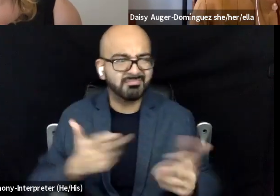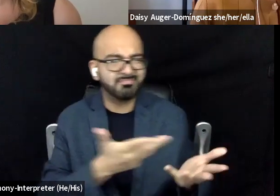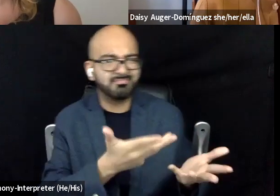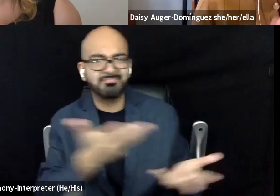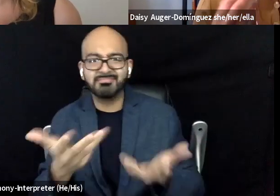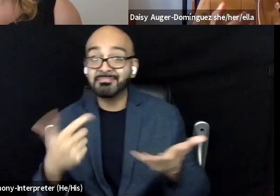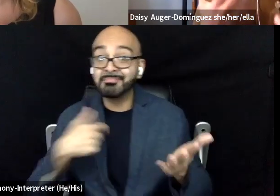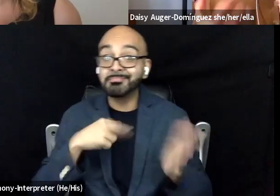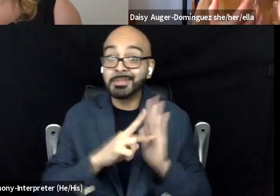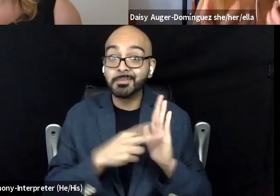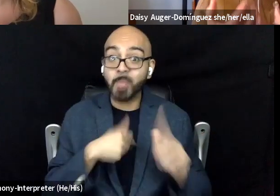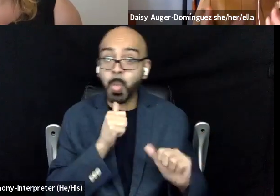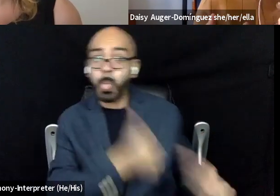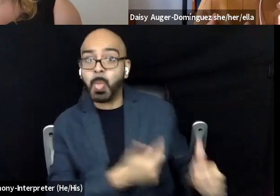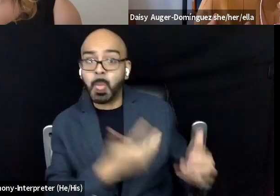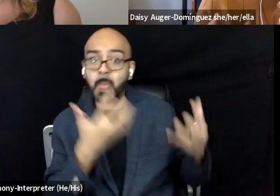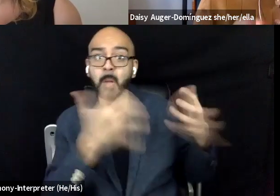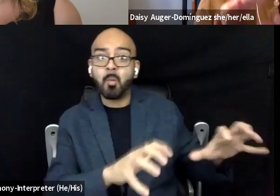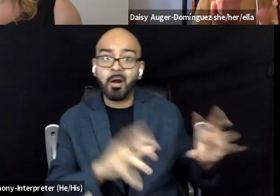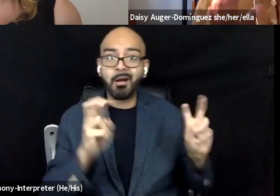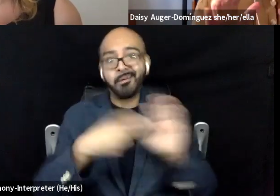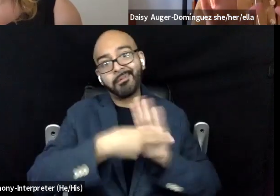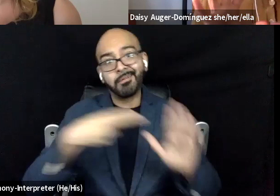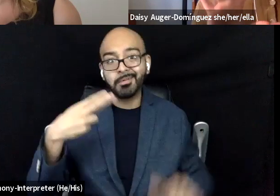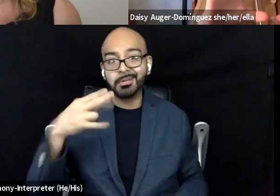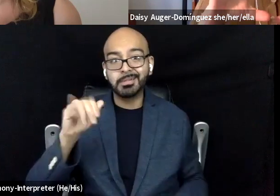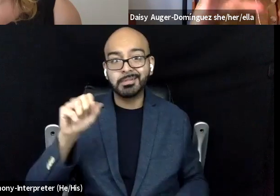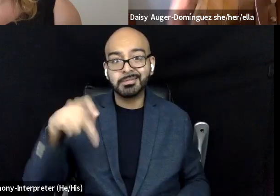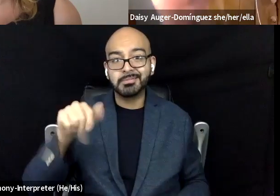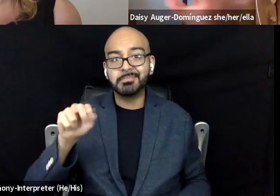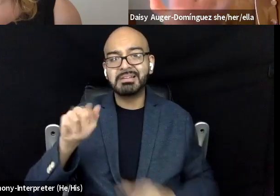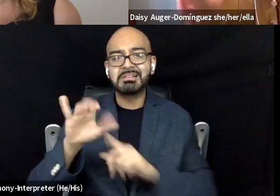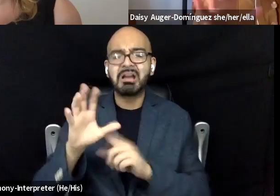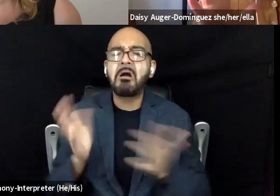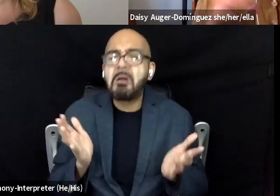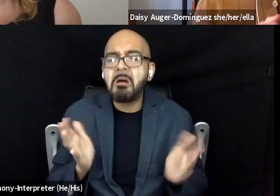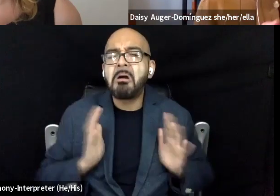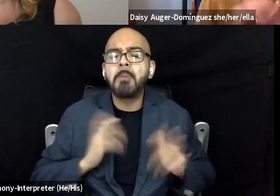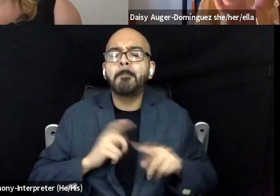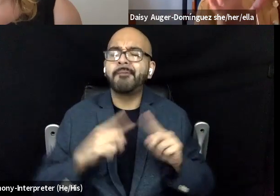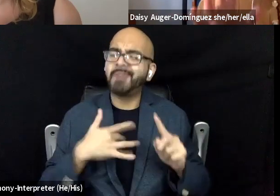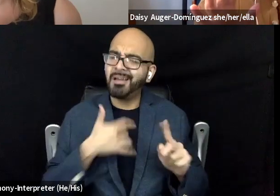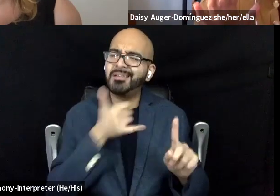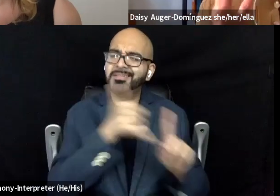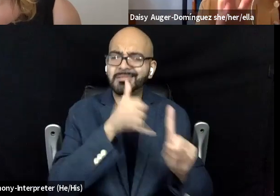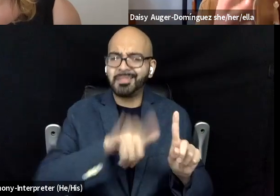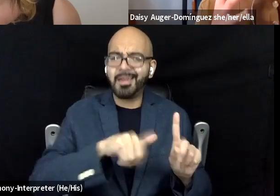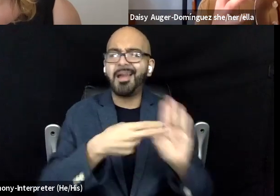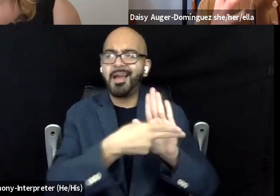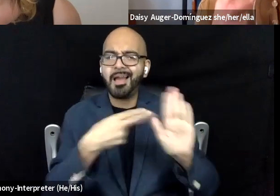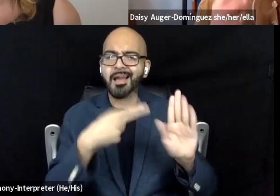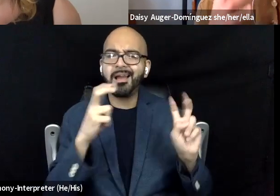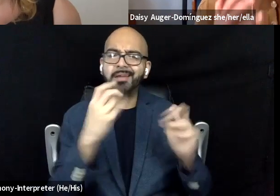but what felt uncomfortable to me was that it felt like a term that was putting me in a box. And it was a box that wasn't